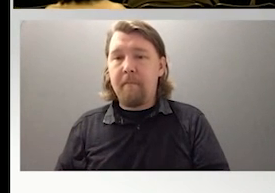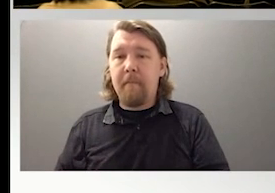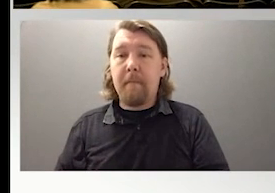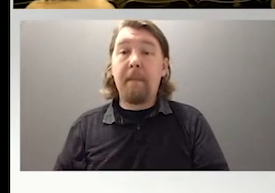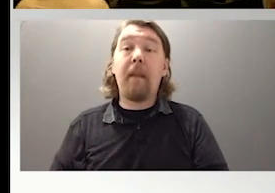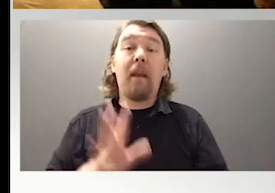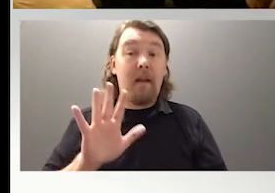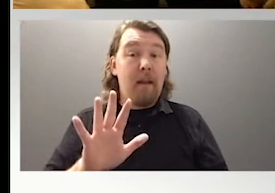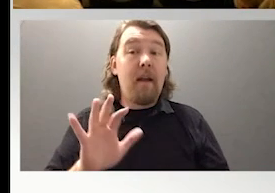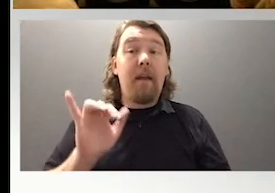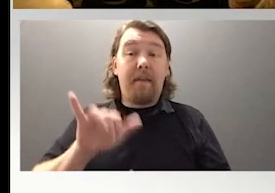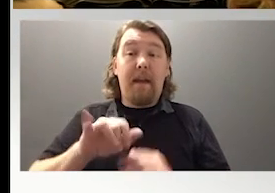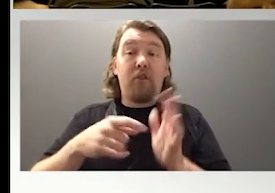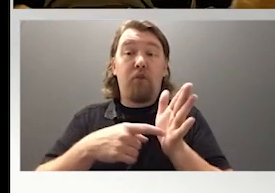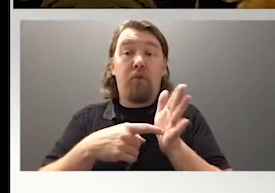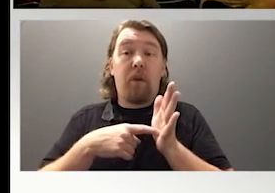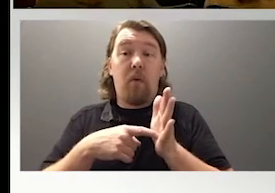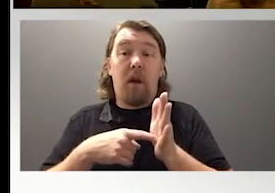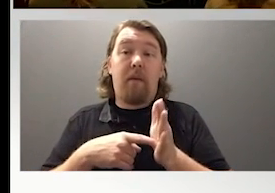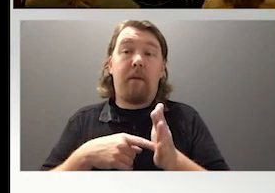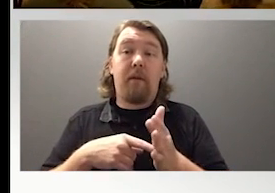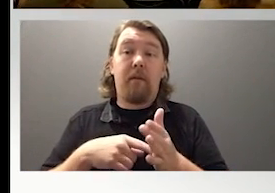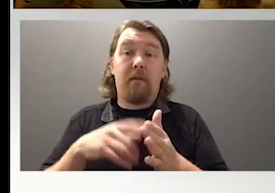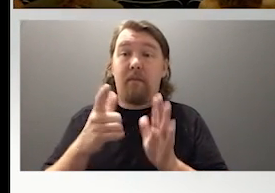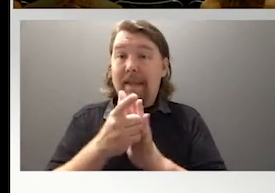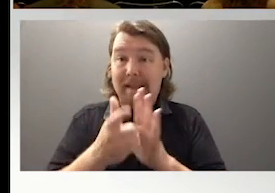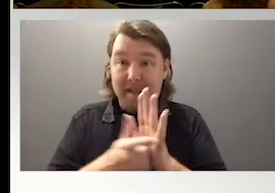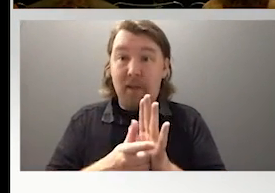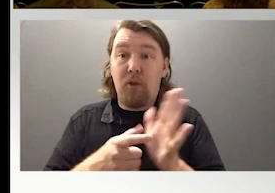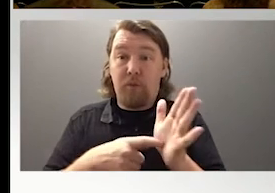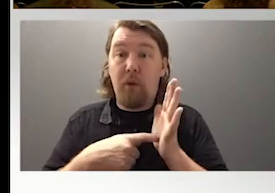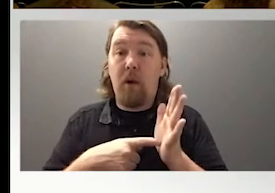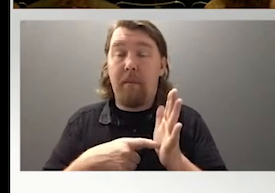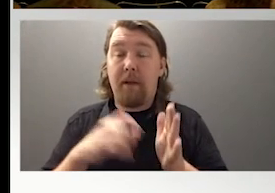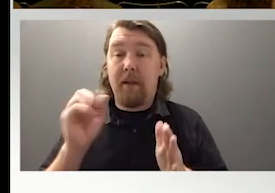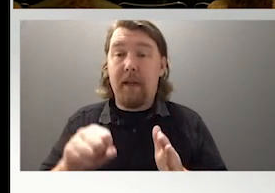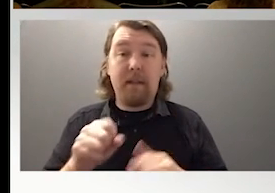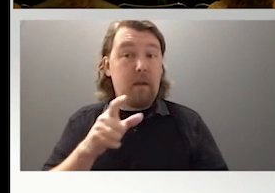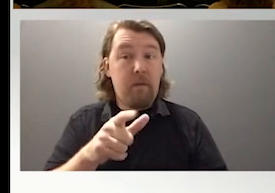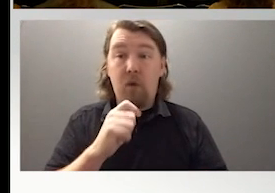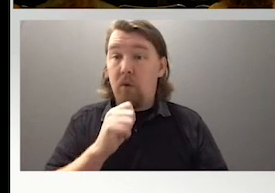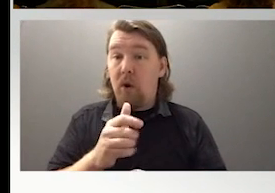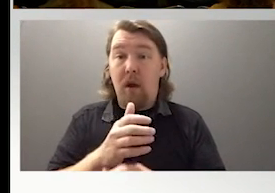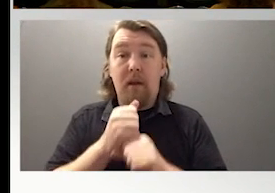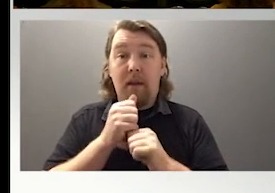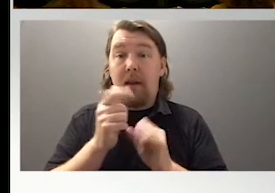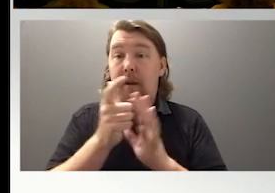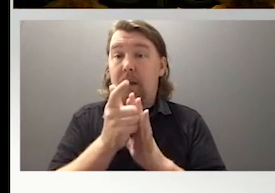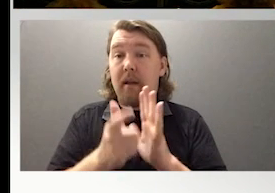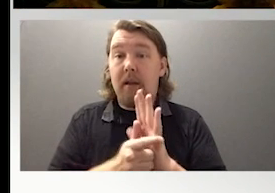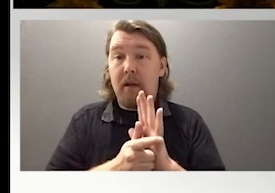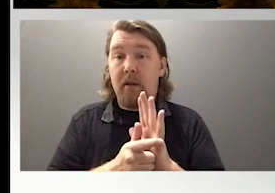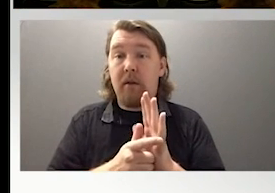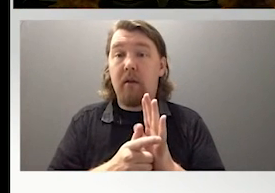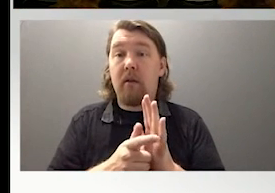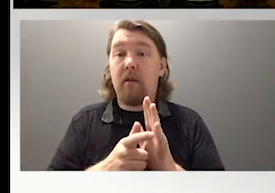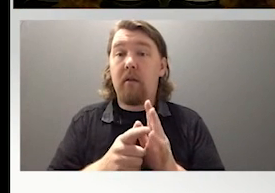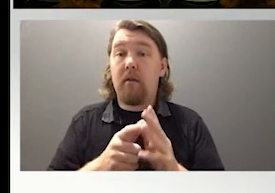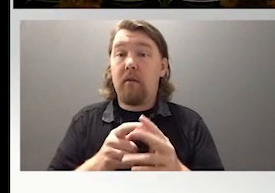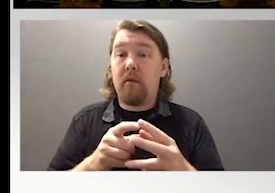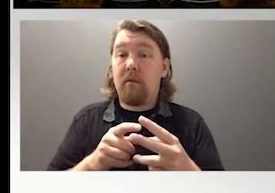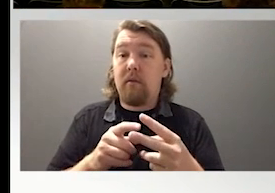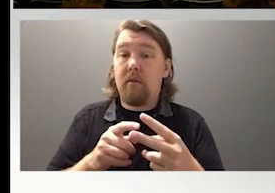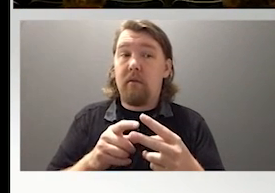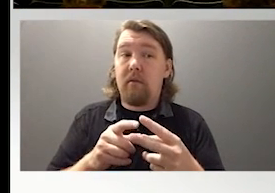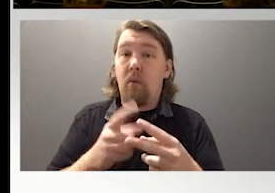Well, that is a requirement in law. So if you have not received a letter, that could mean one